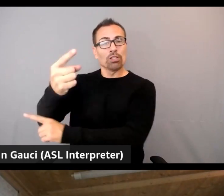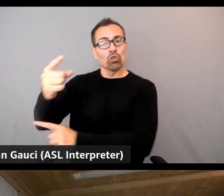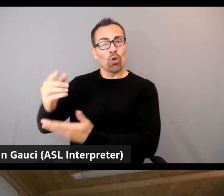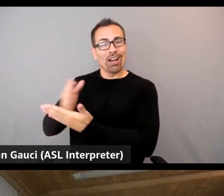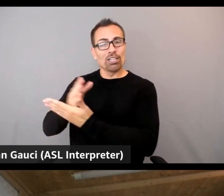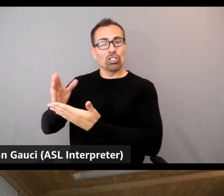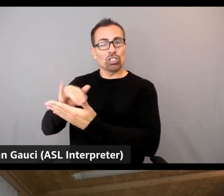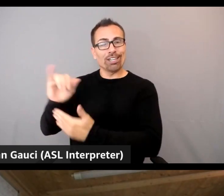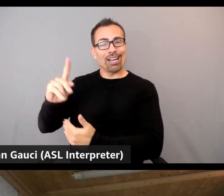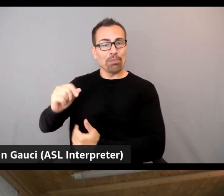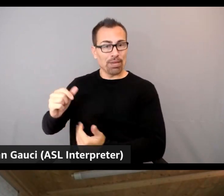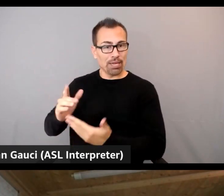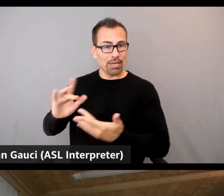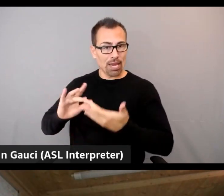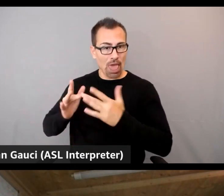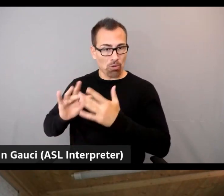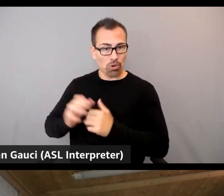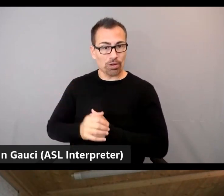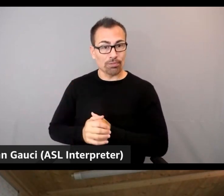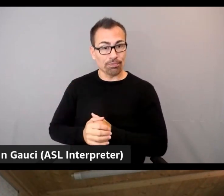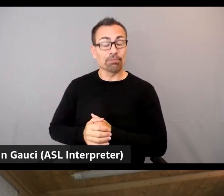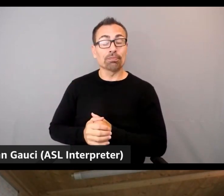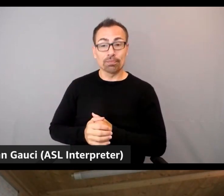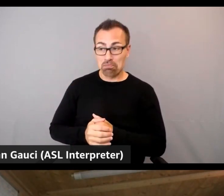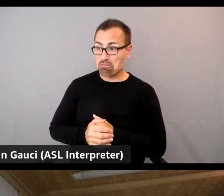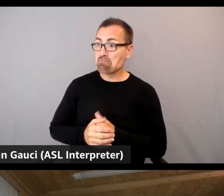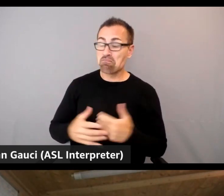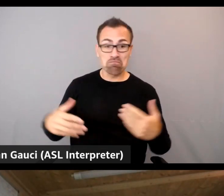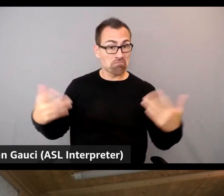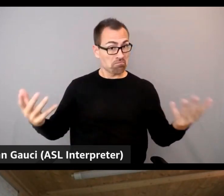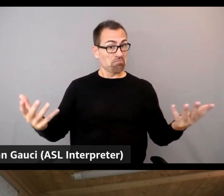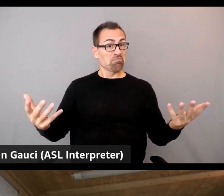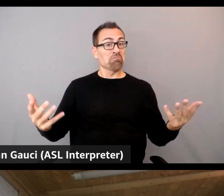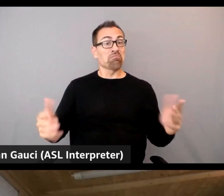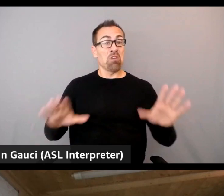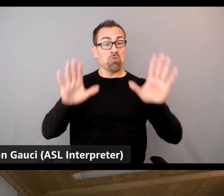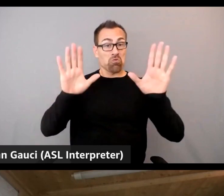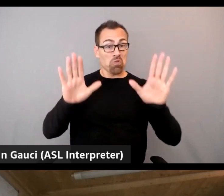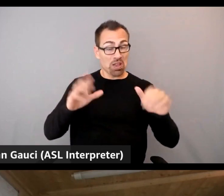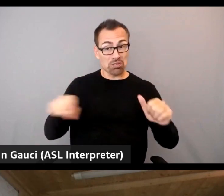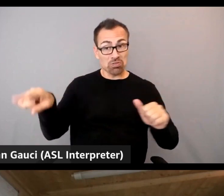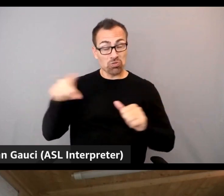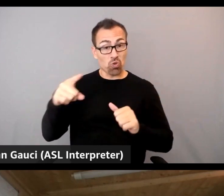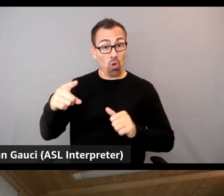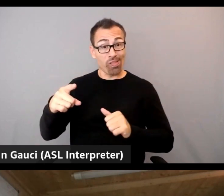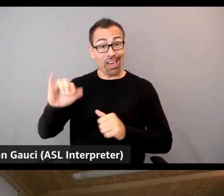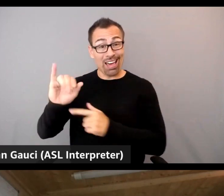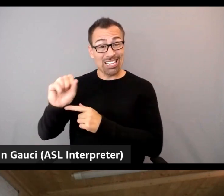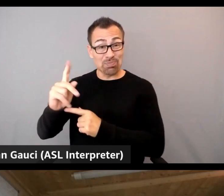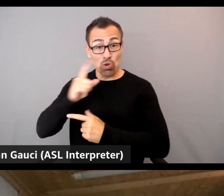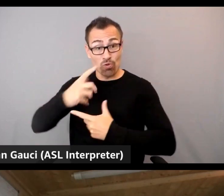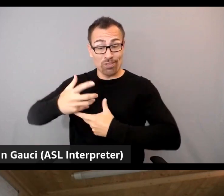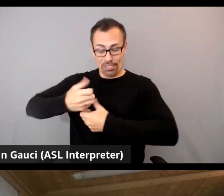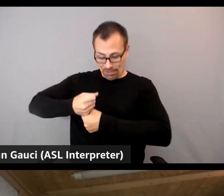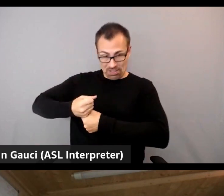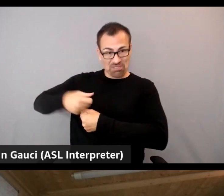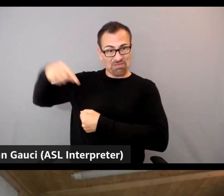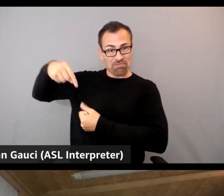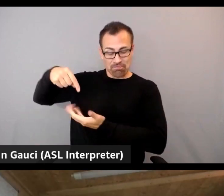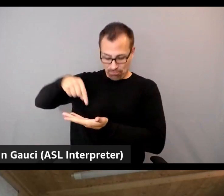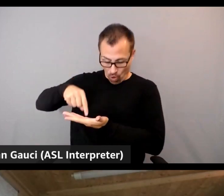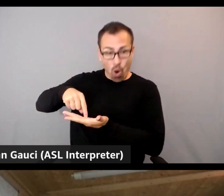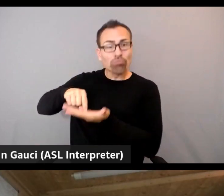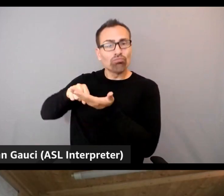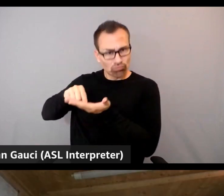up. So what the receiving ISP seek? Okay, great. They've sent the exact amount we want. It's good content. Obviously, if it's still up to you to send